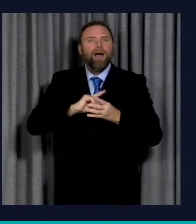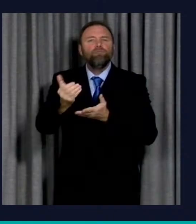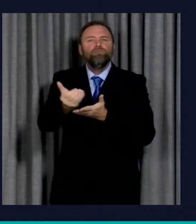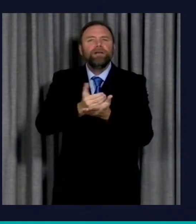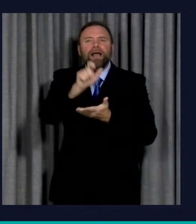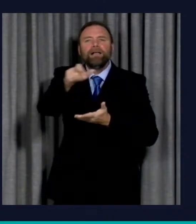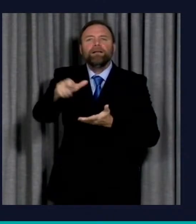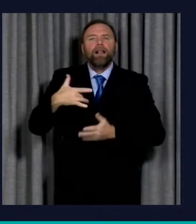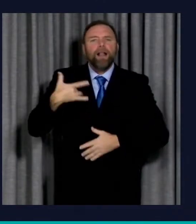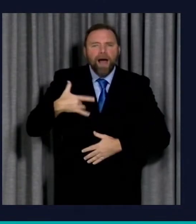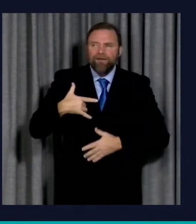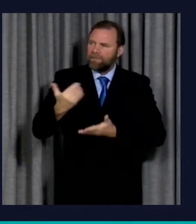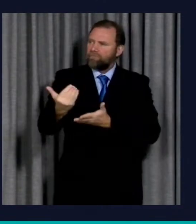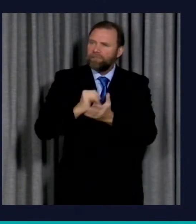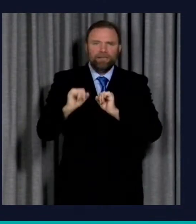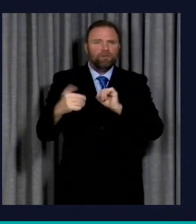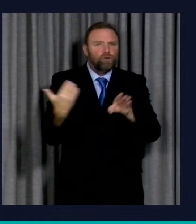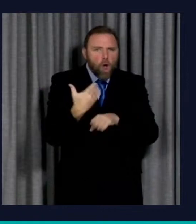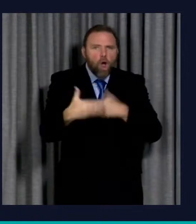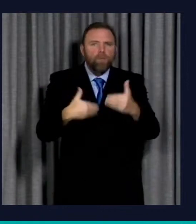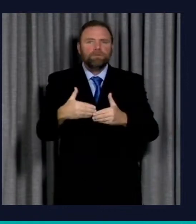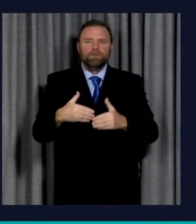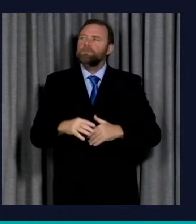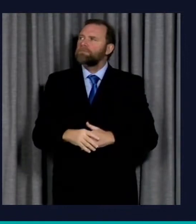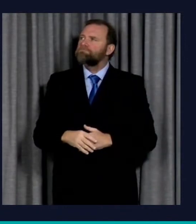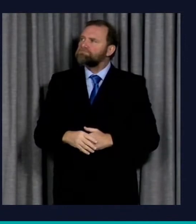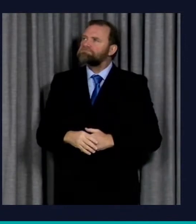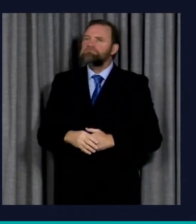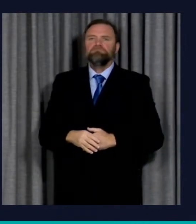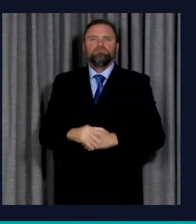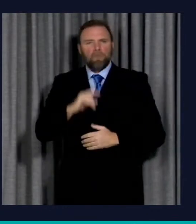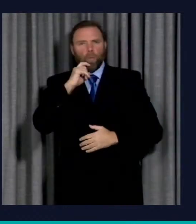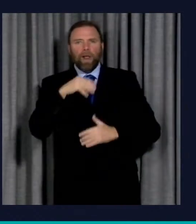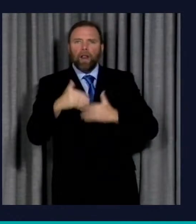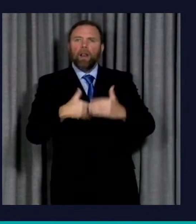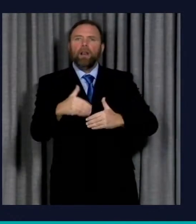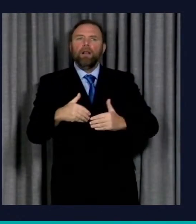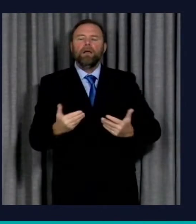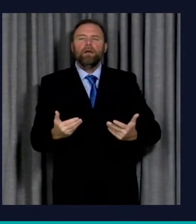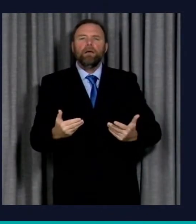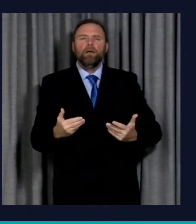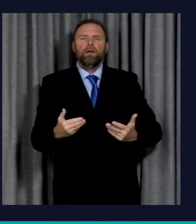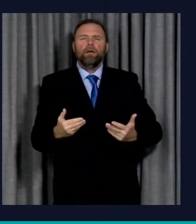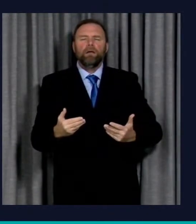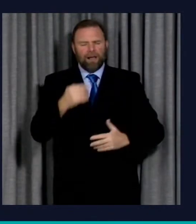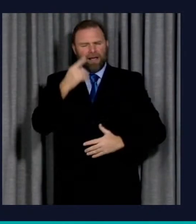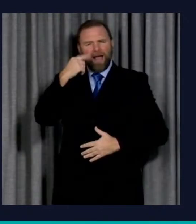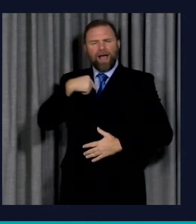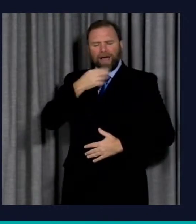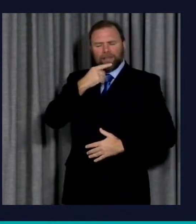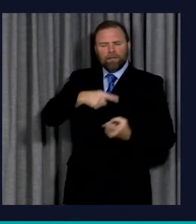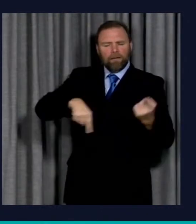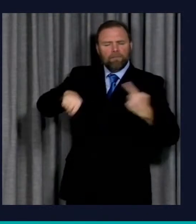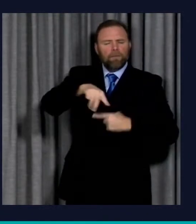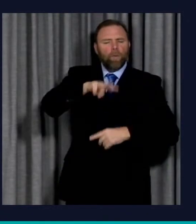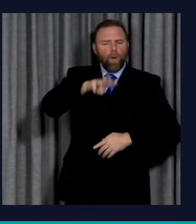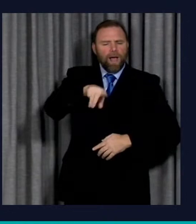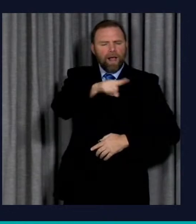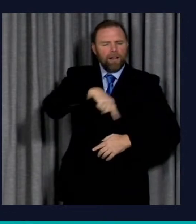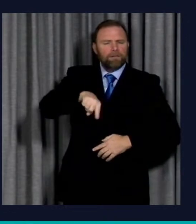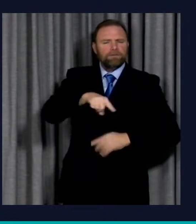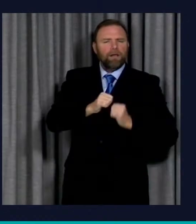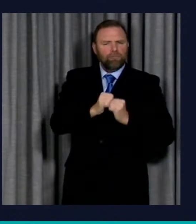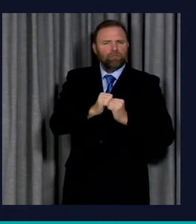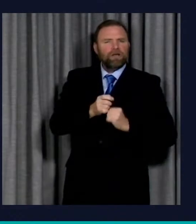lives and livelihoods, then we will take those actions. And I think that people in Wales will appreciate